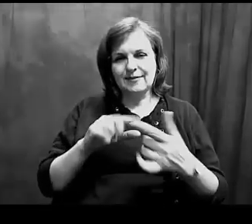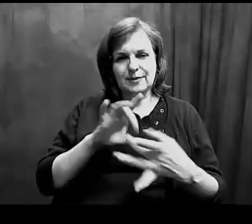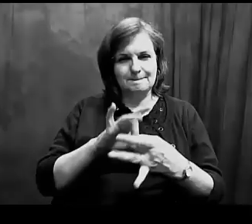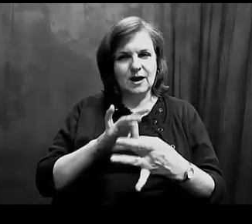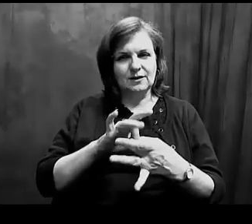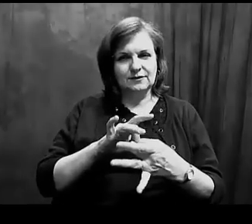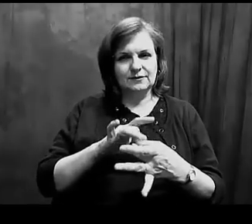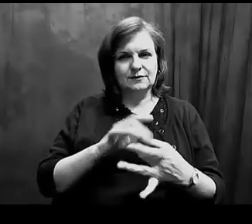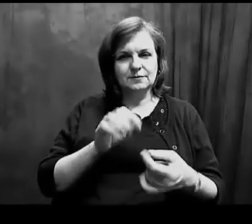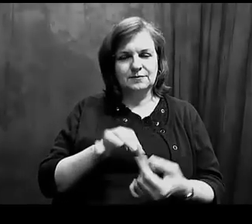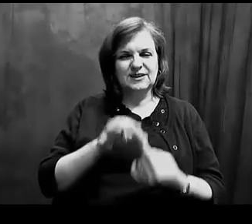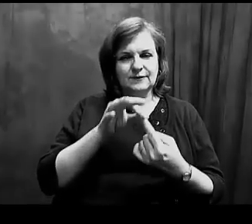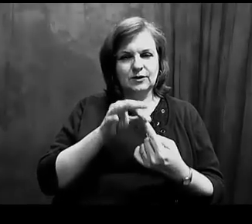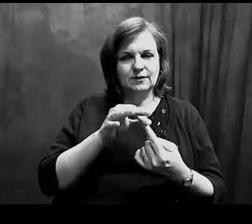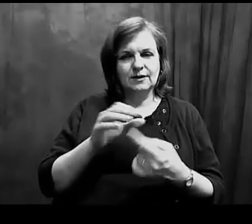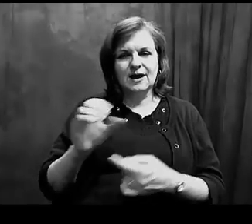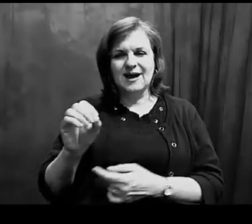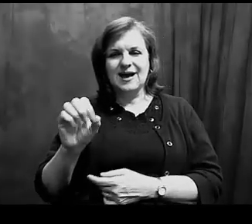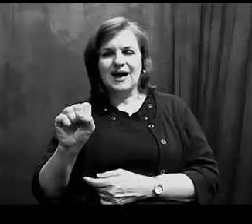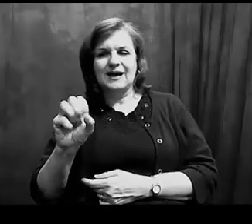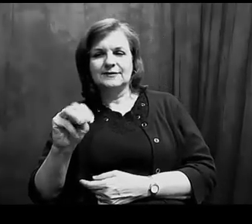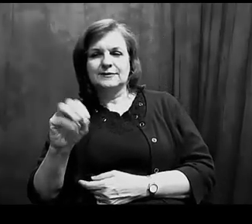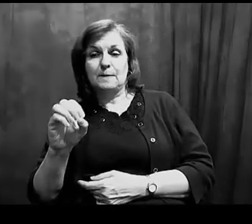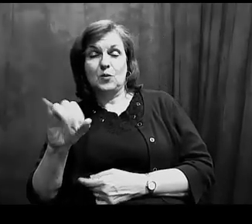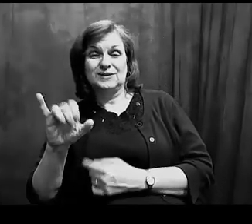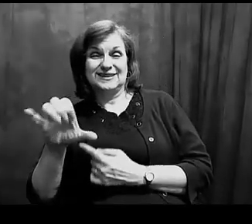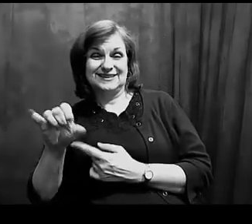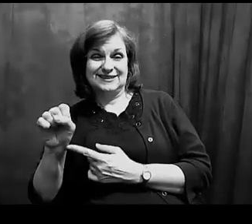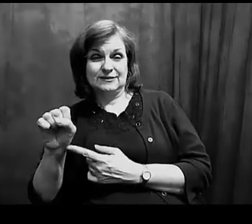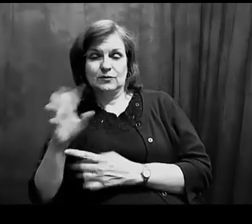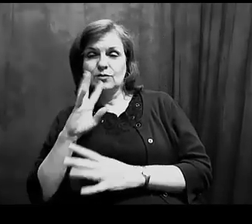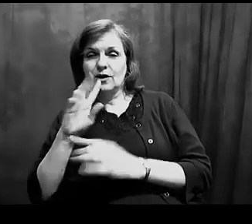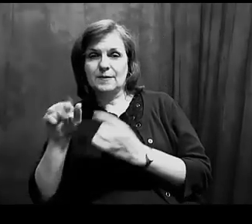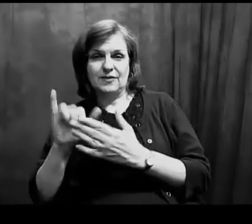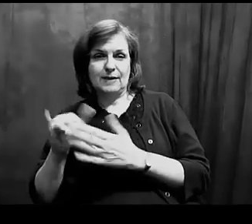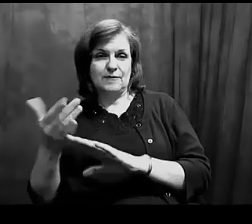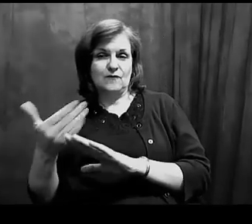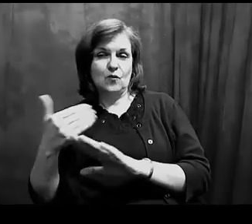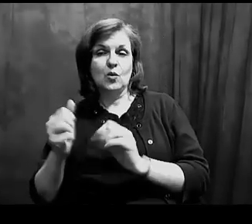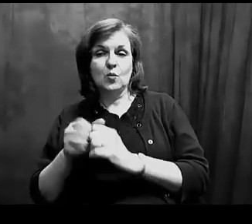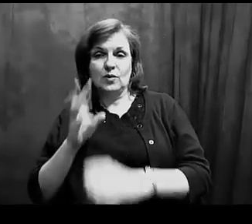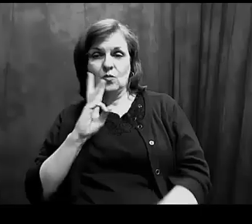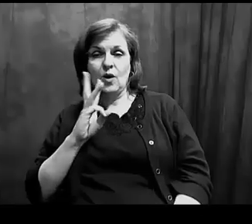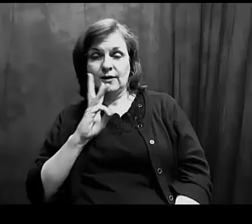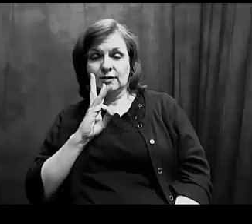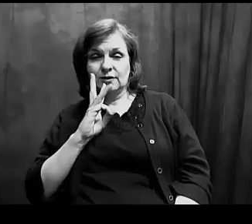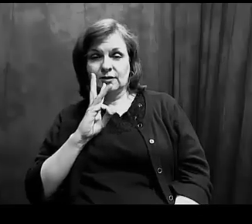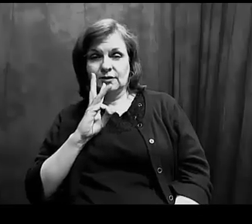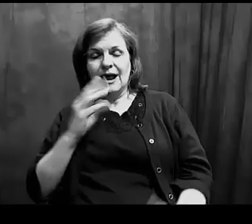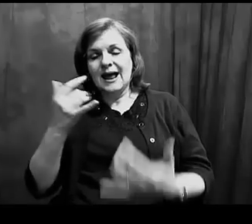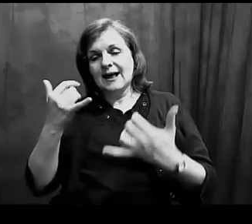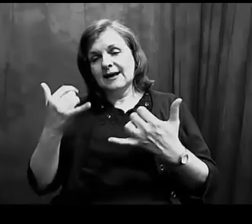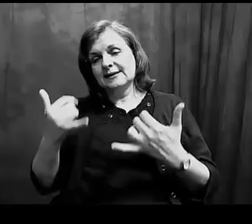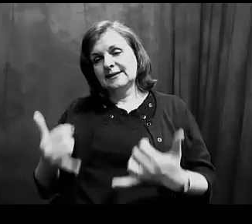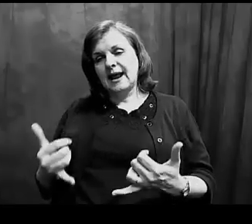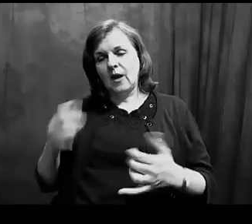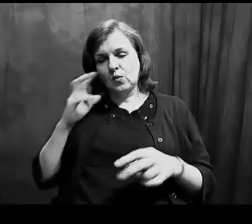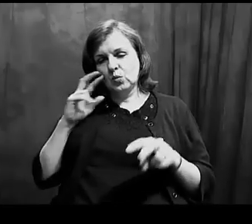Bonds in particular is what we're looking at. Osmosis, we already talked about osmosis. We talked about it with